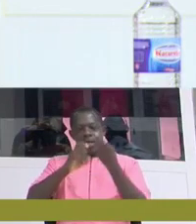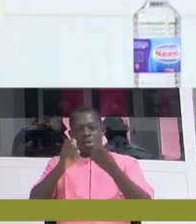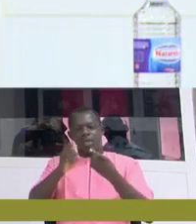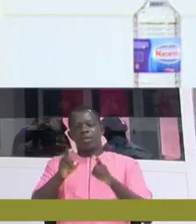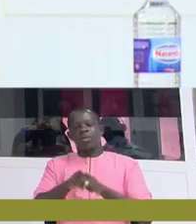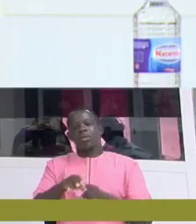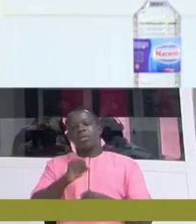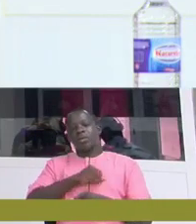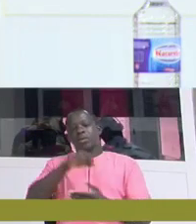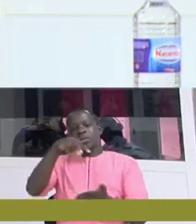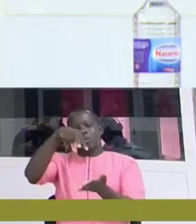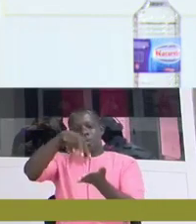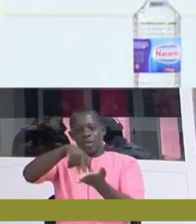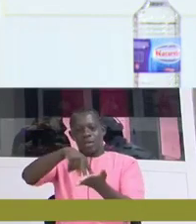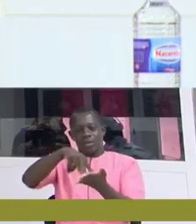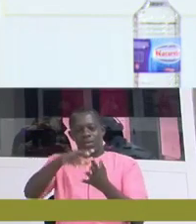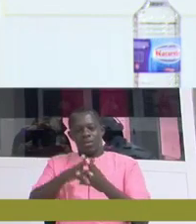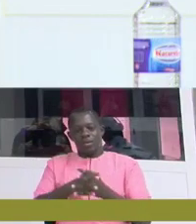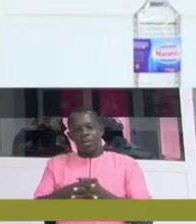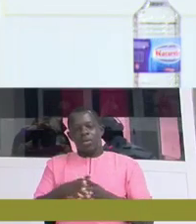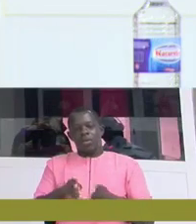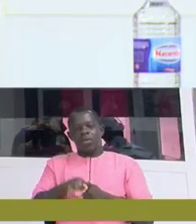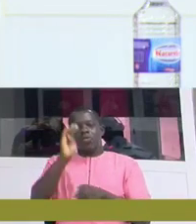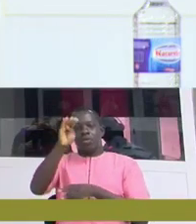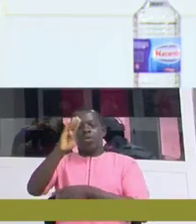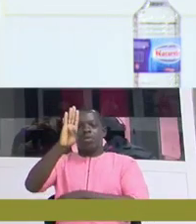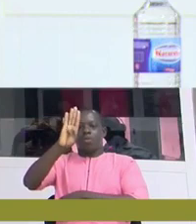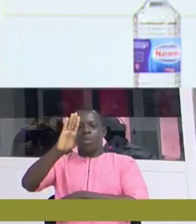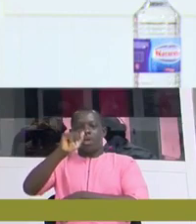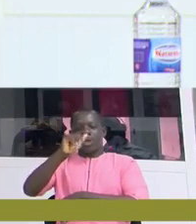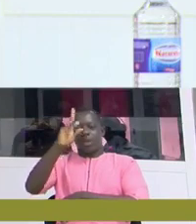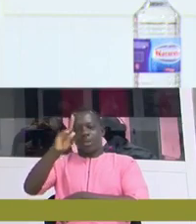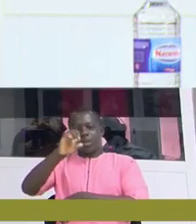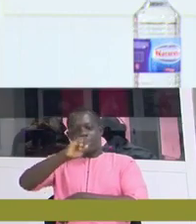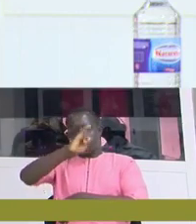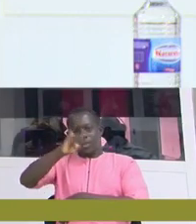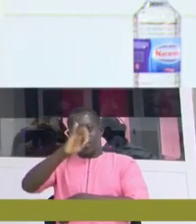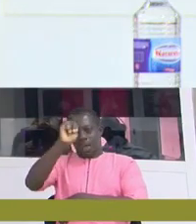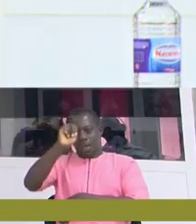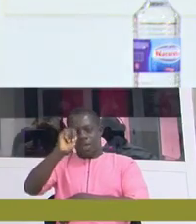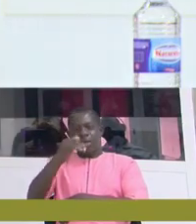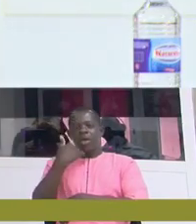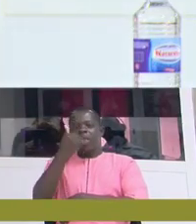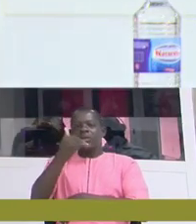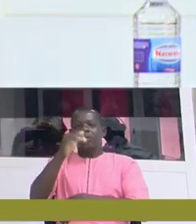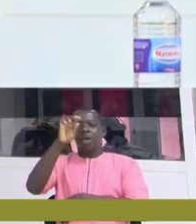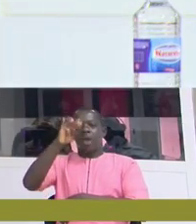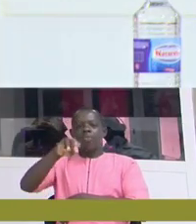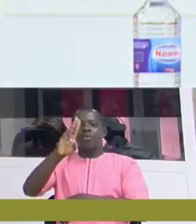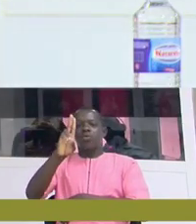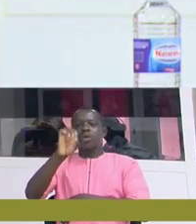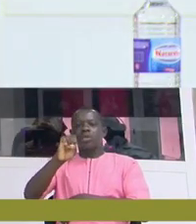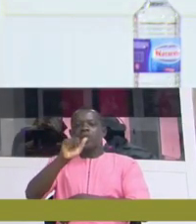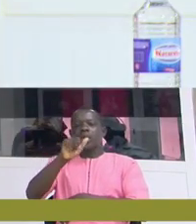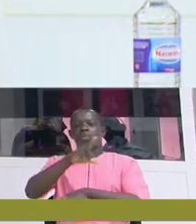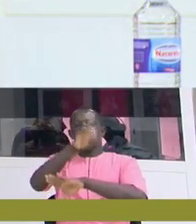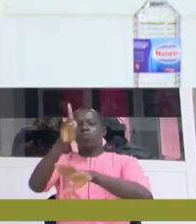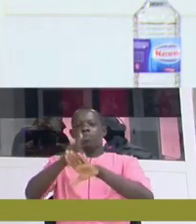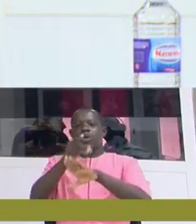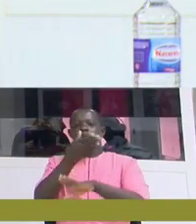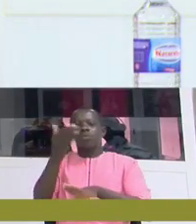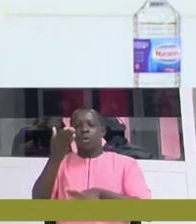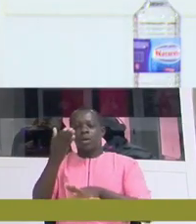They came and stood. They called Baji. He asked, "Where is Musa?" He